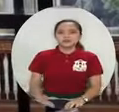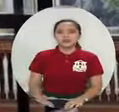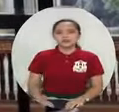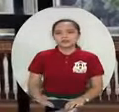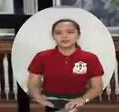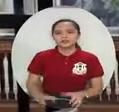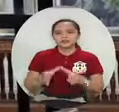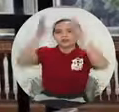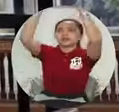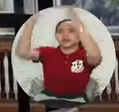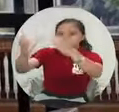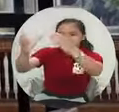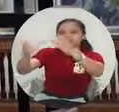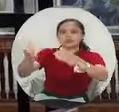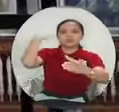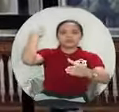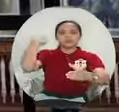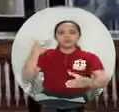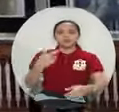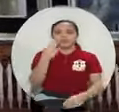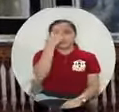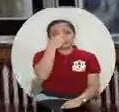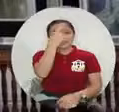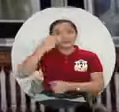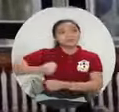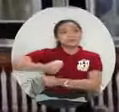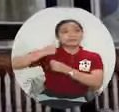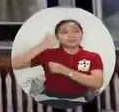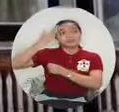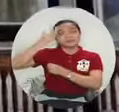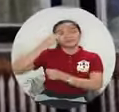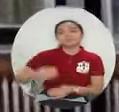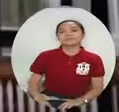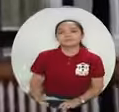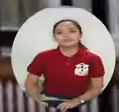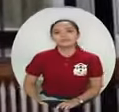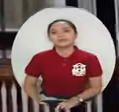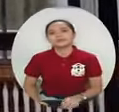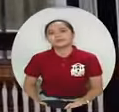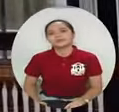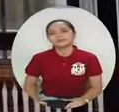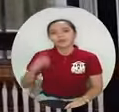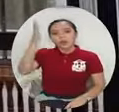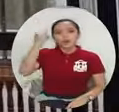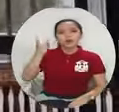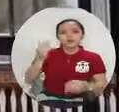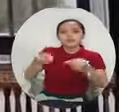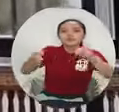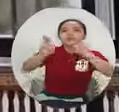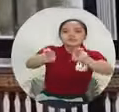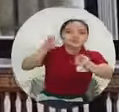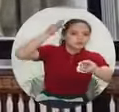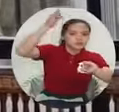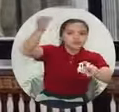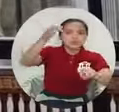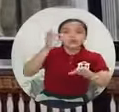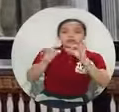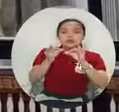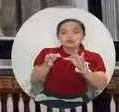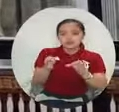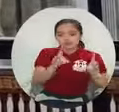life? Commitment will do something. It will result something good in our